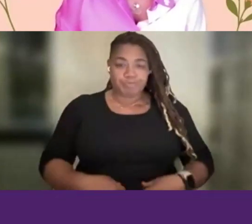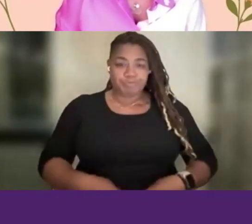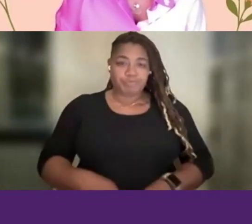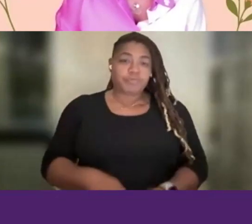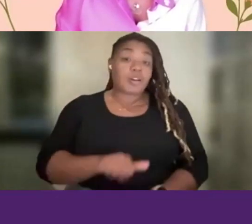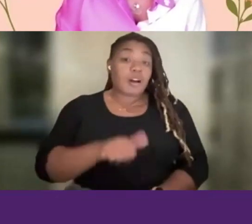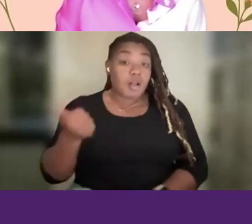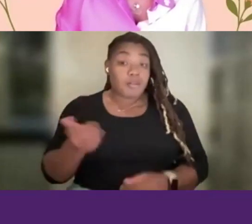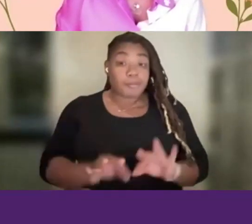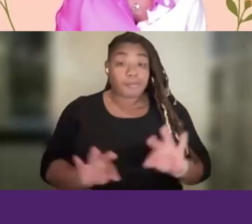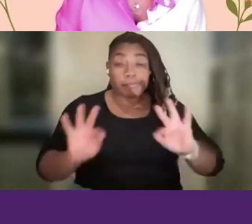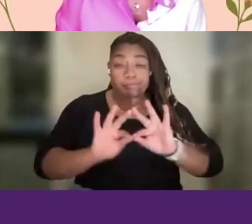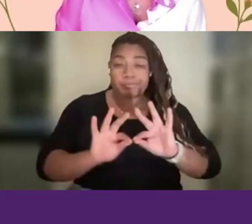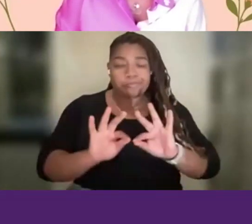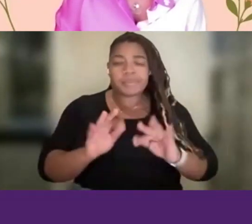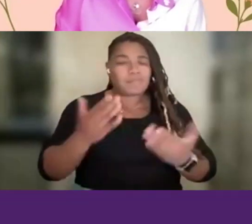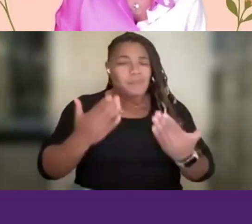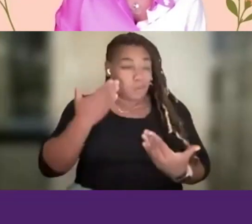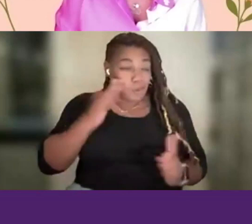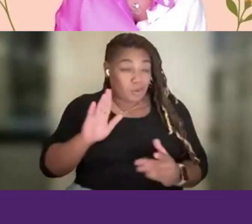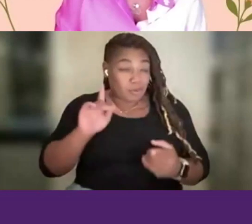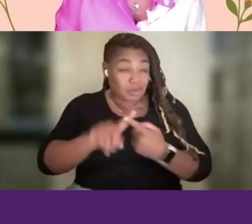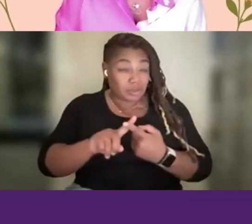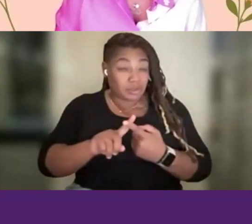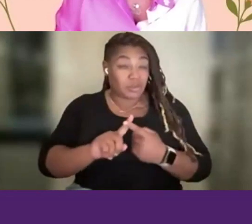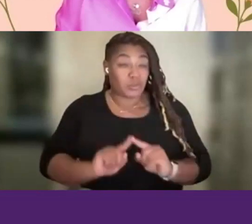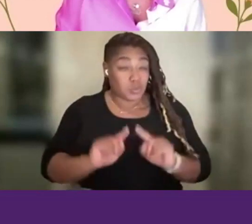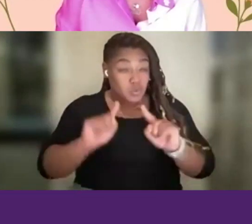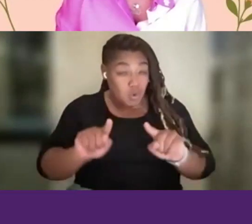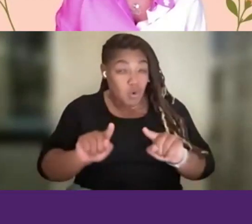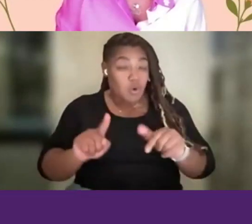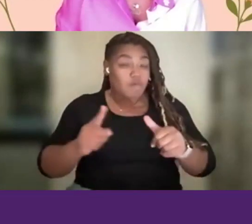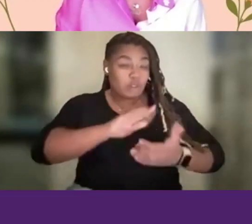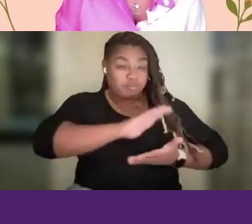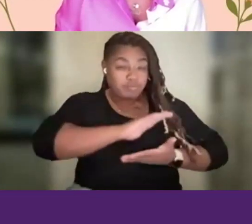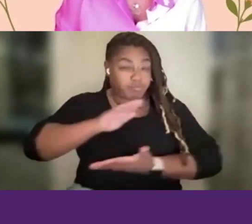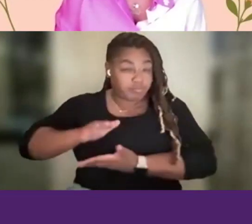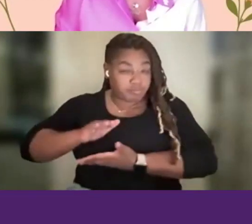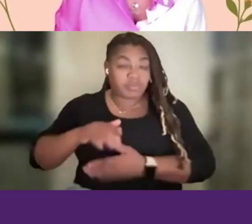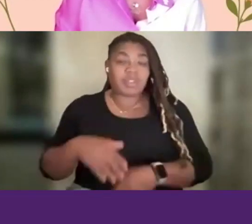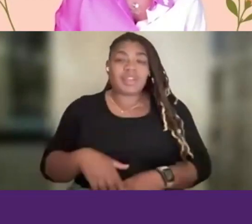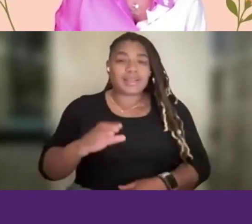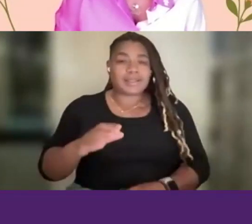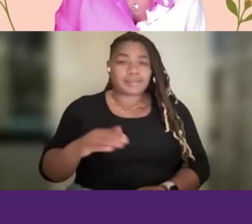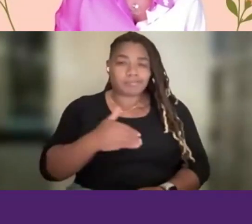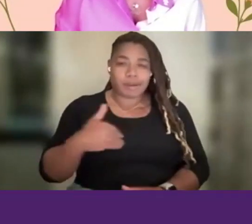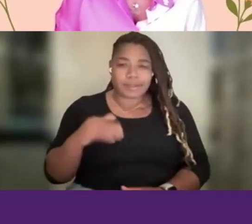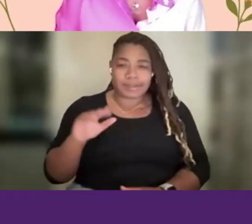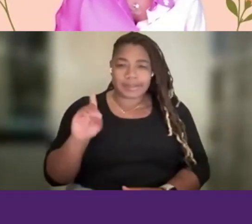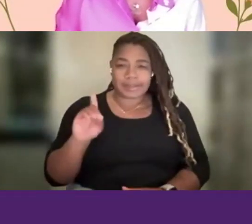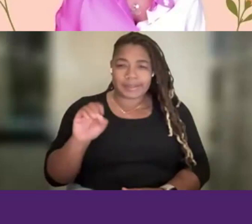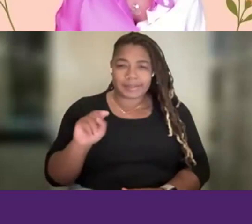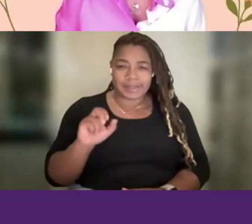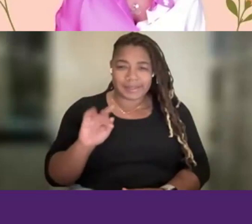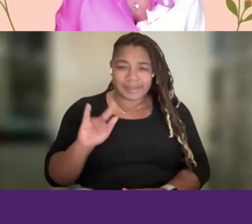thing, which you actually won't end up knowing about until you actually go get that first mammogram, is your breast density. And basically